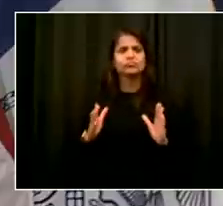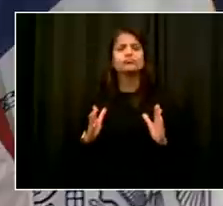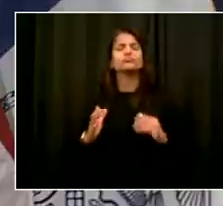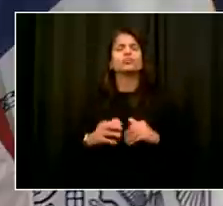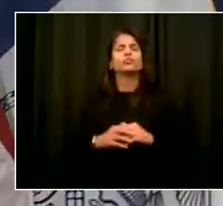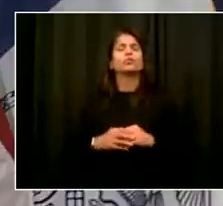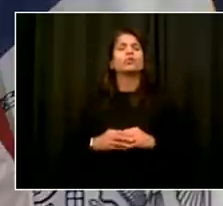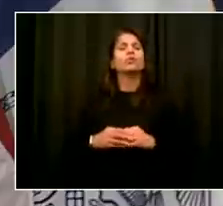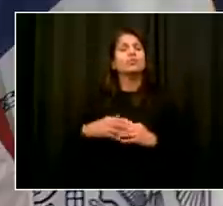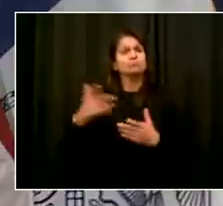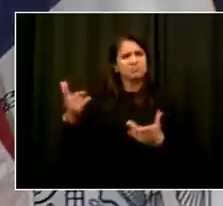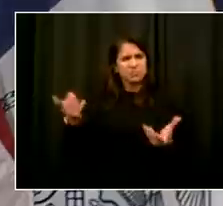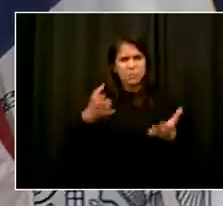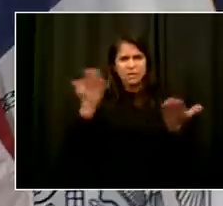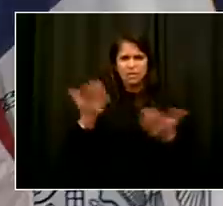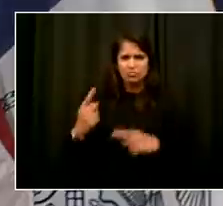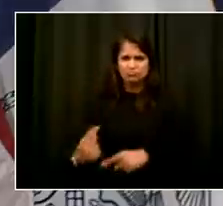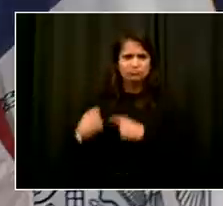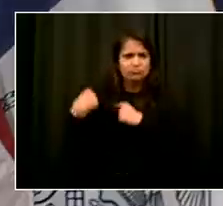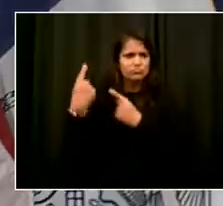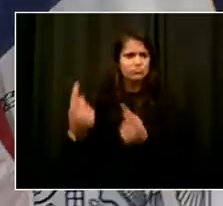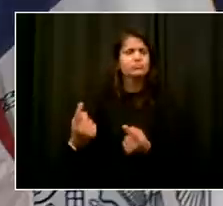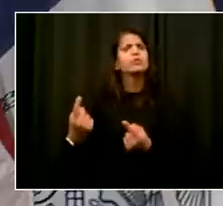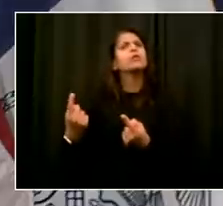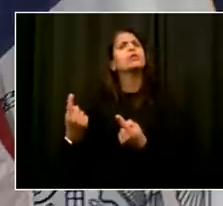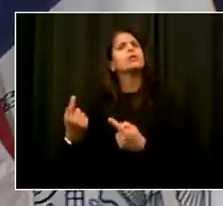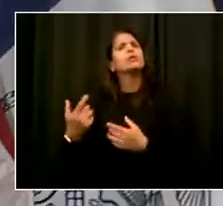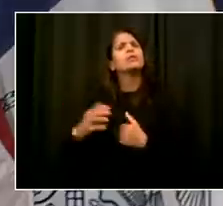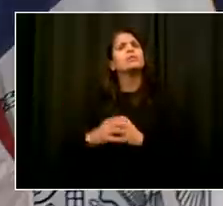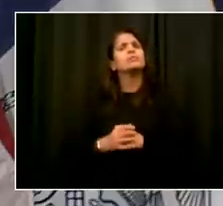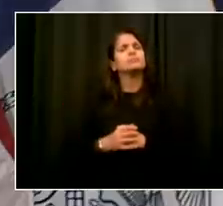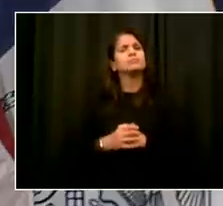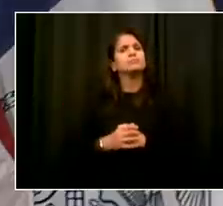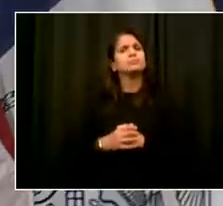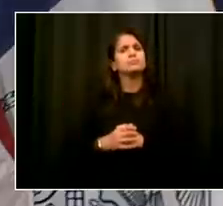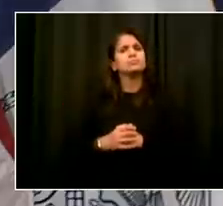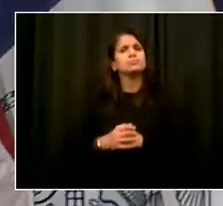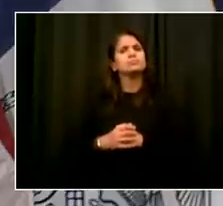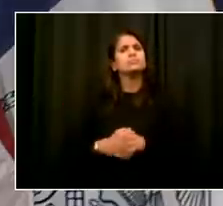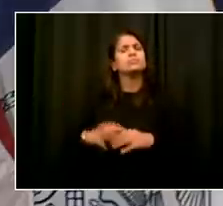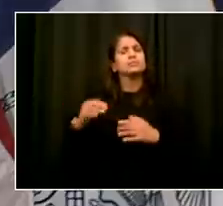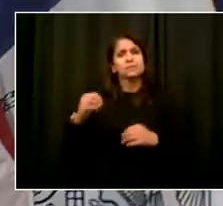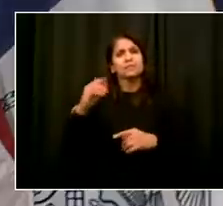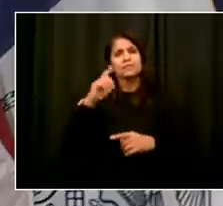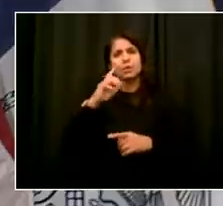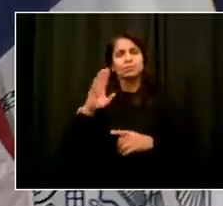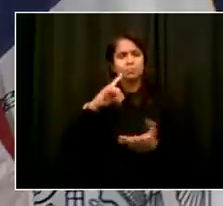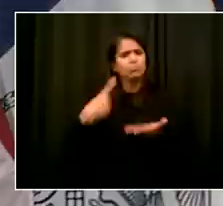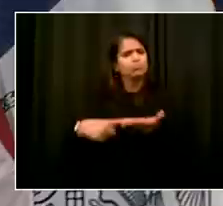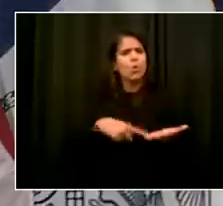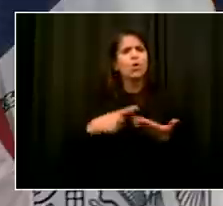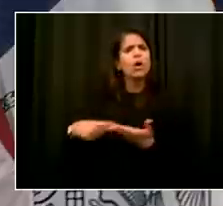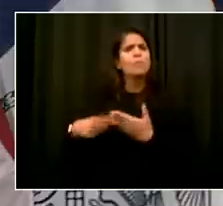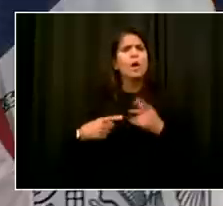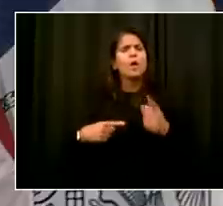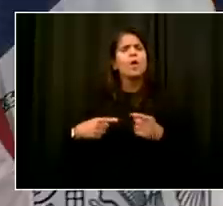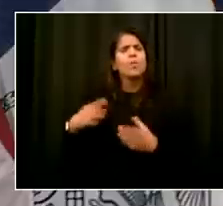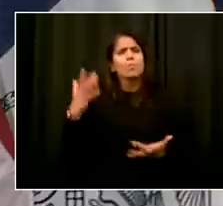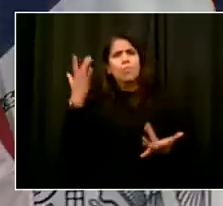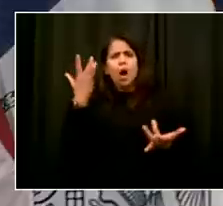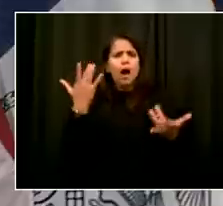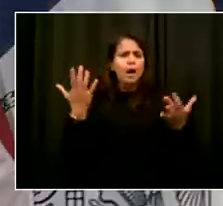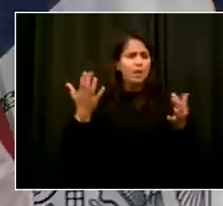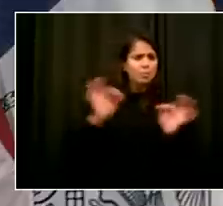our children, that would be powerful enough. But she's here to tell you about what it means to be someone who got one of those